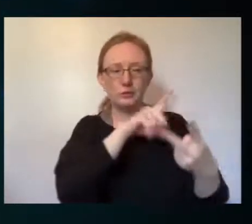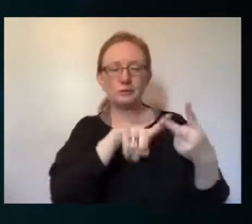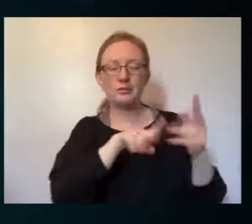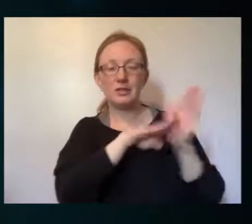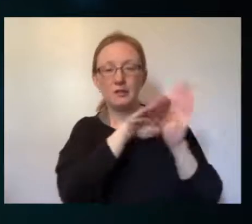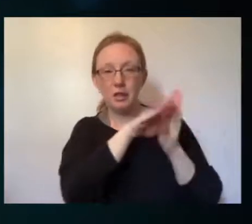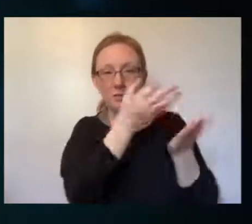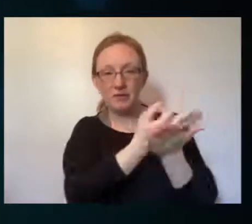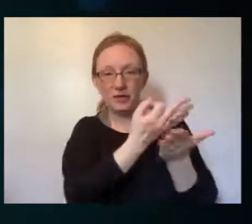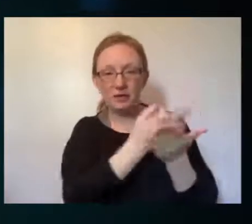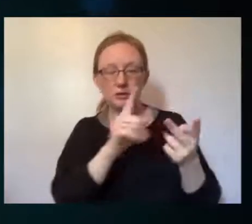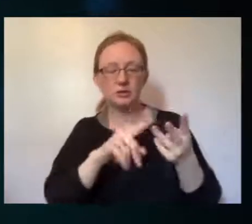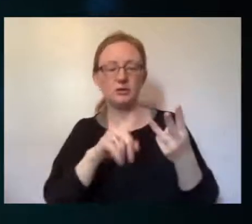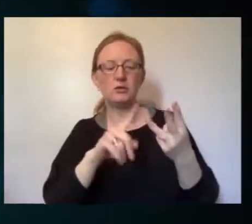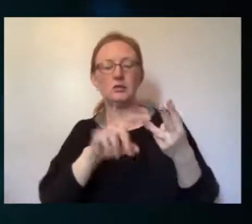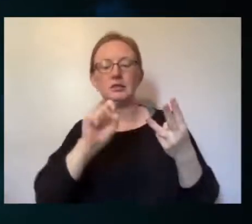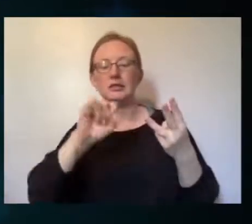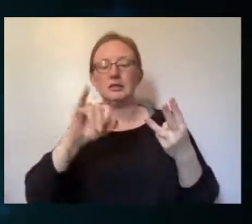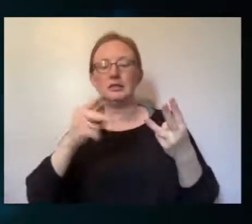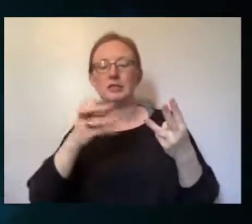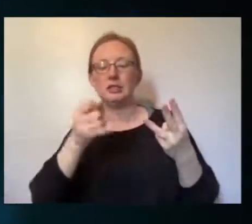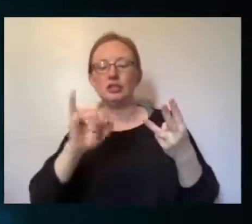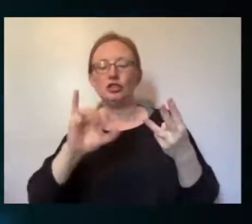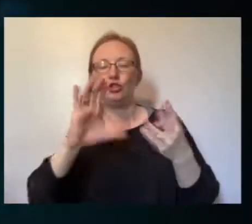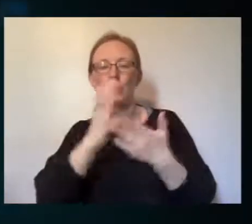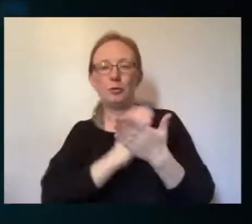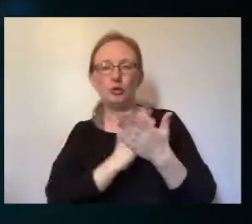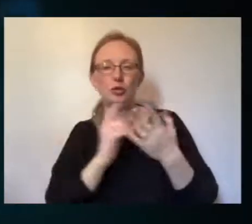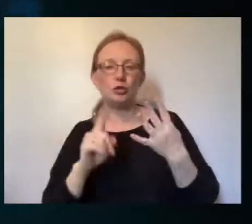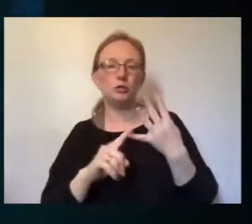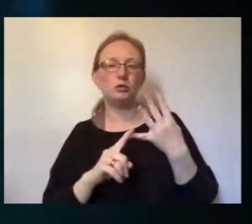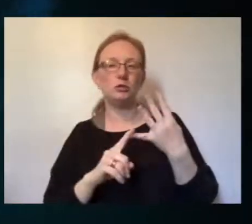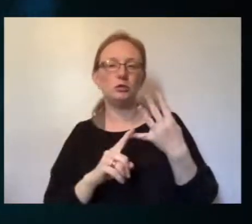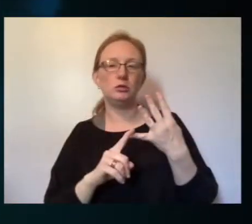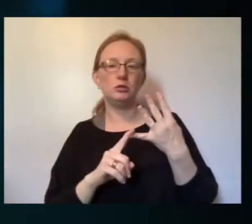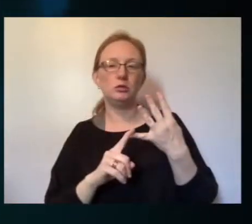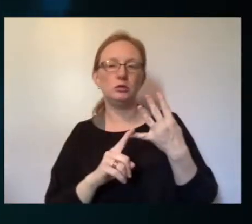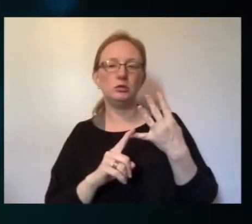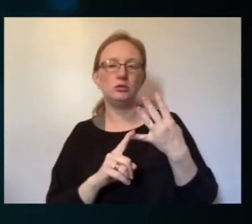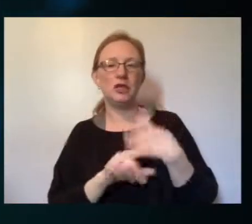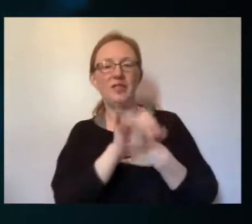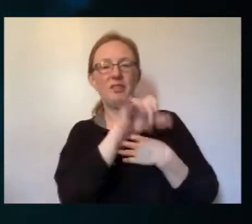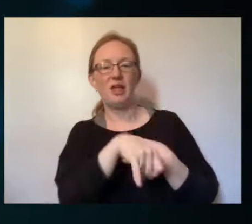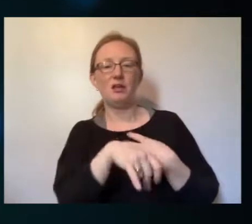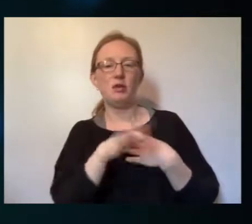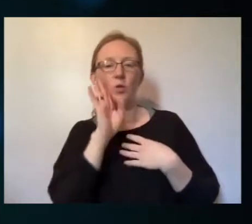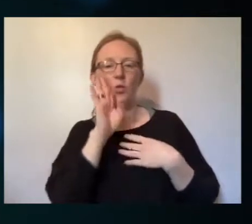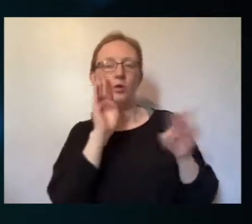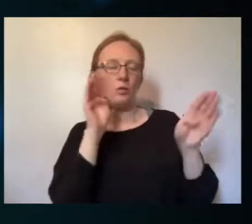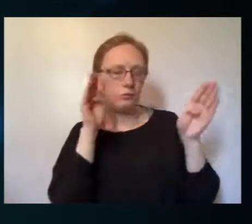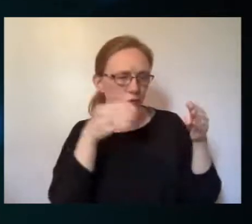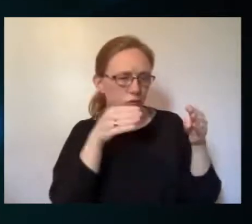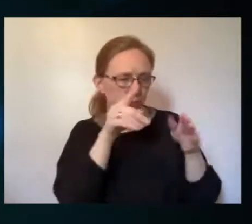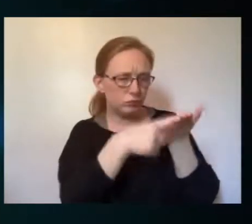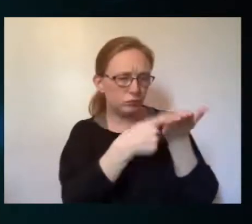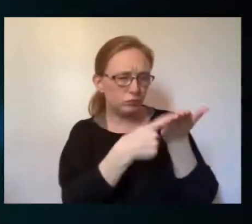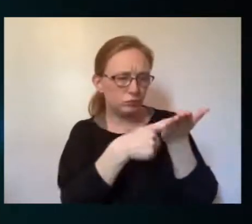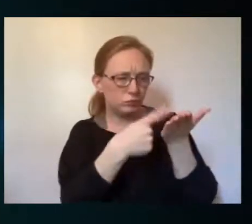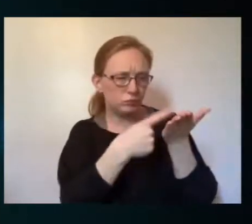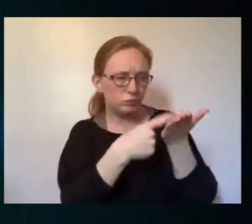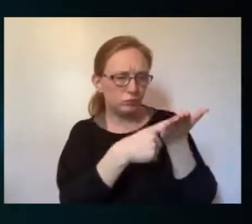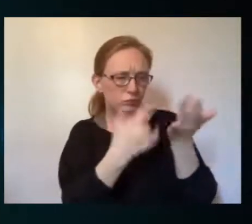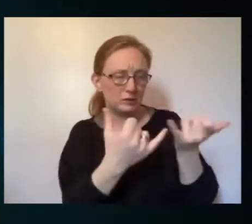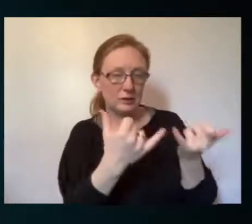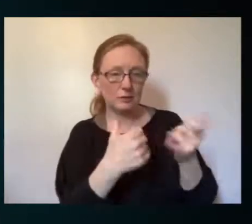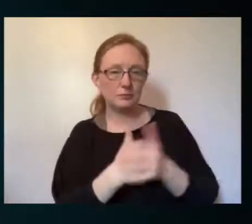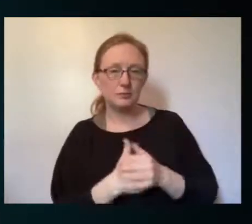funds, SIGCHI chapters. And that's sort of what we're taking a close look at during this